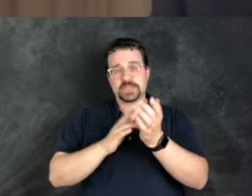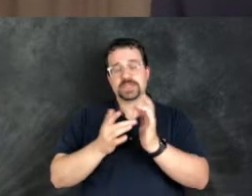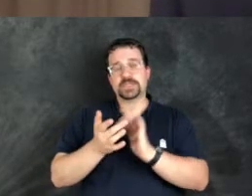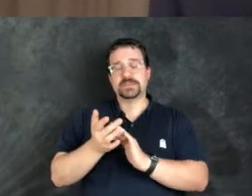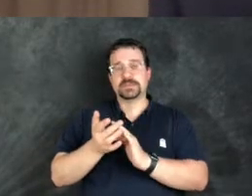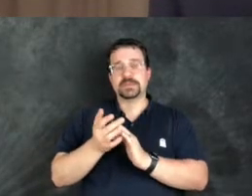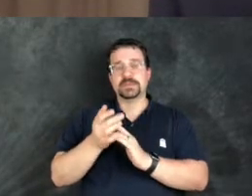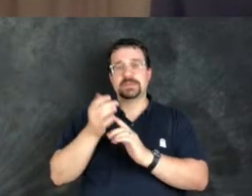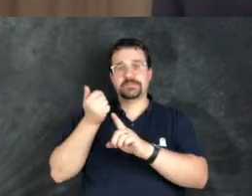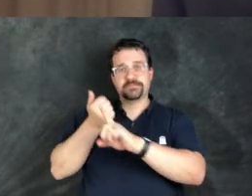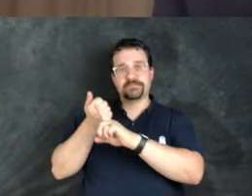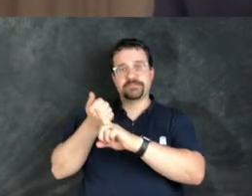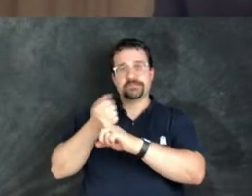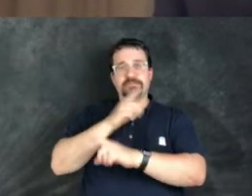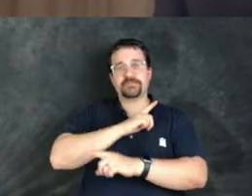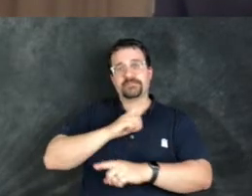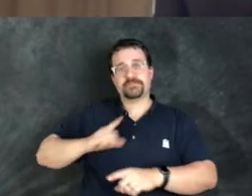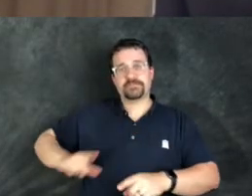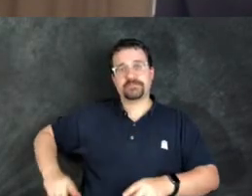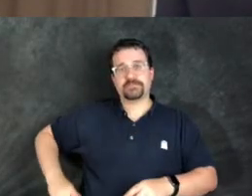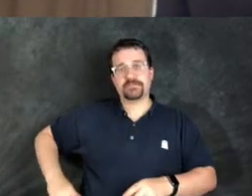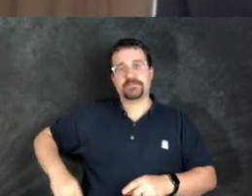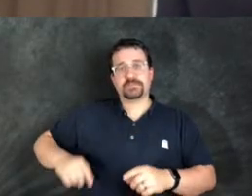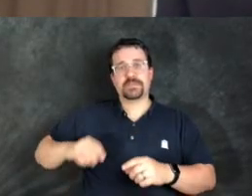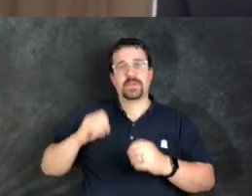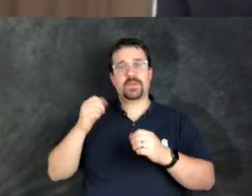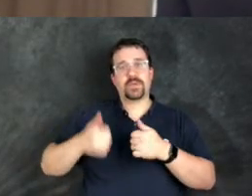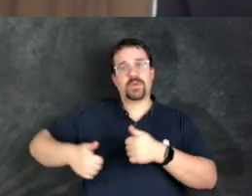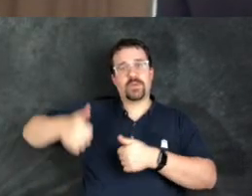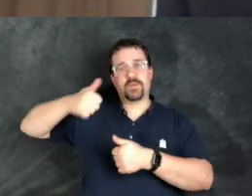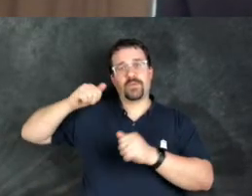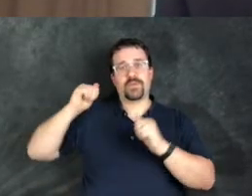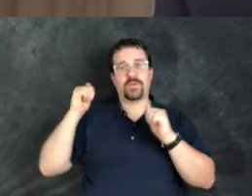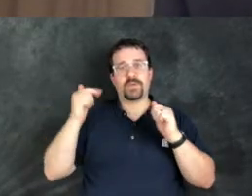Jesus is Lord of all.